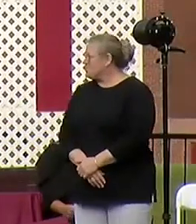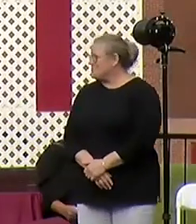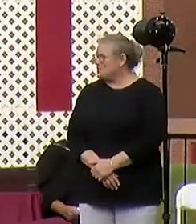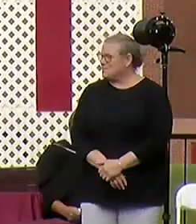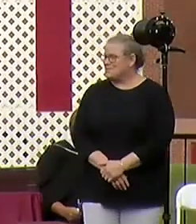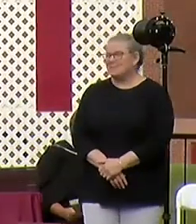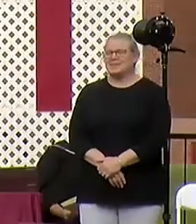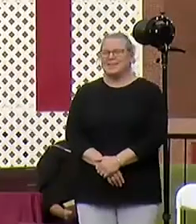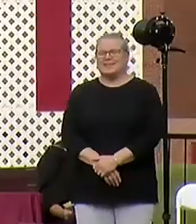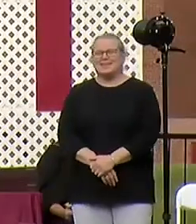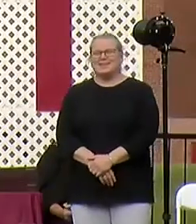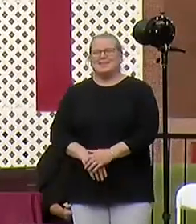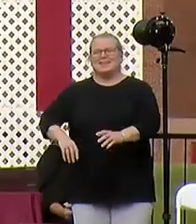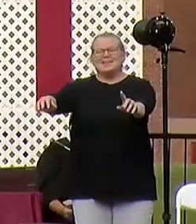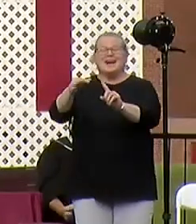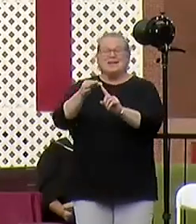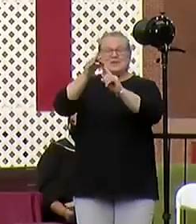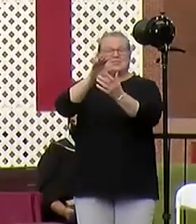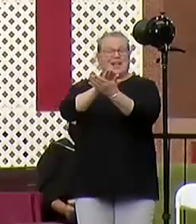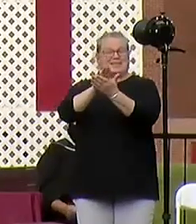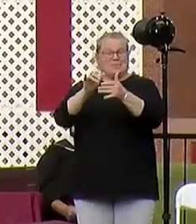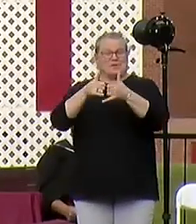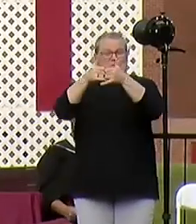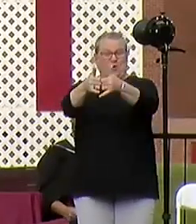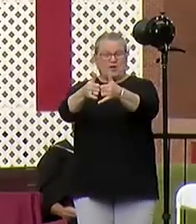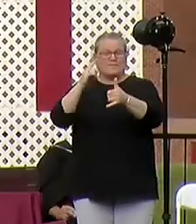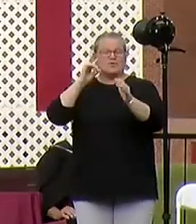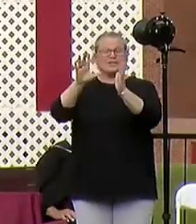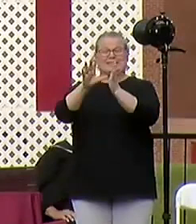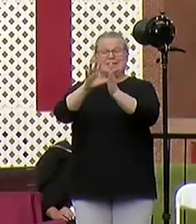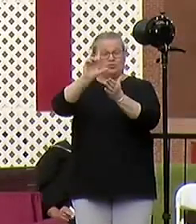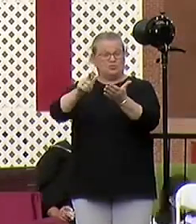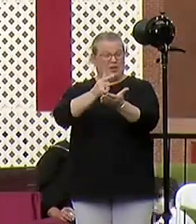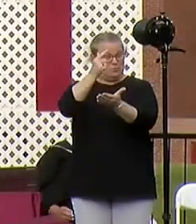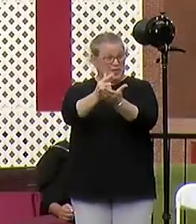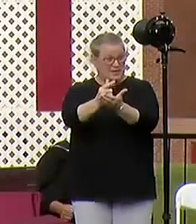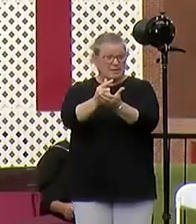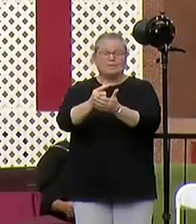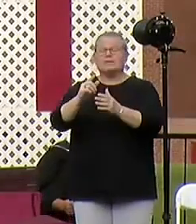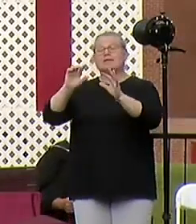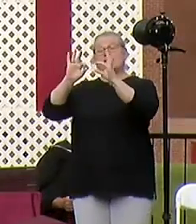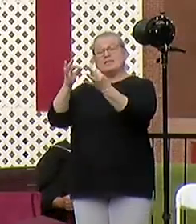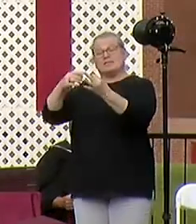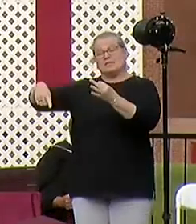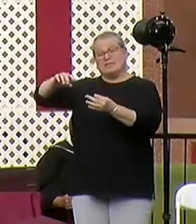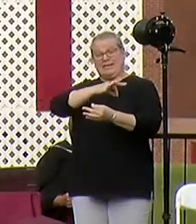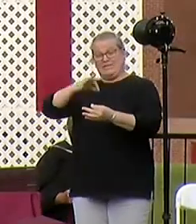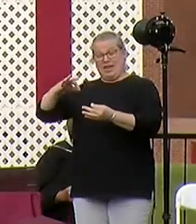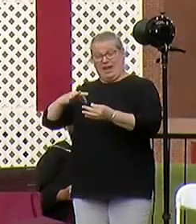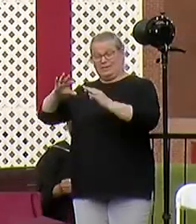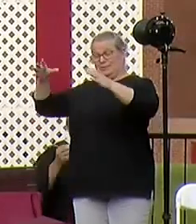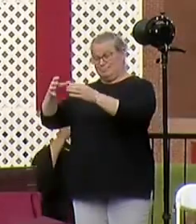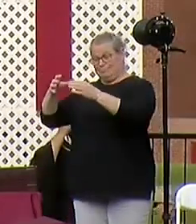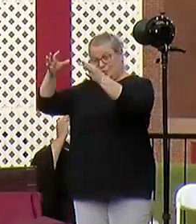A very special academic award is made to a graduating senior who, in the opinion of the faculty of an entire department, has